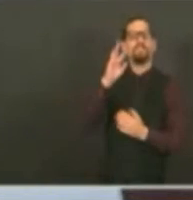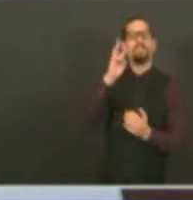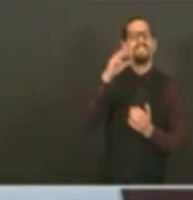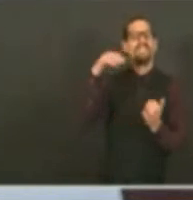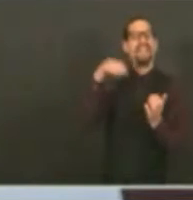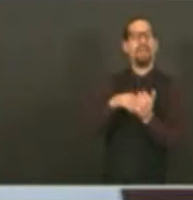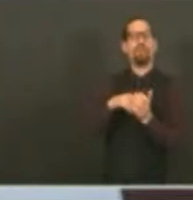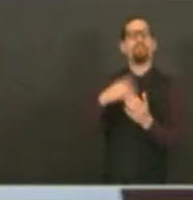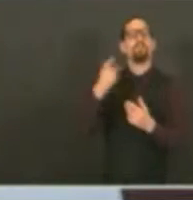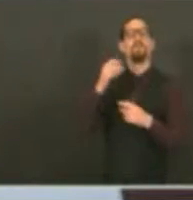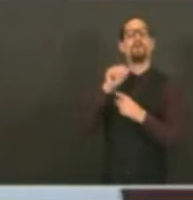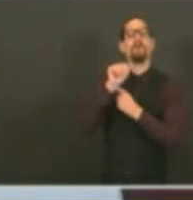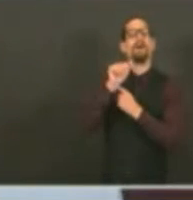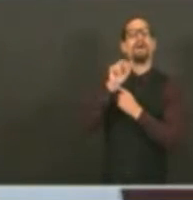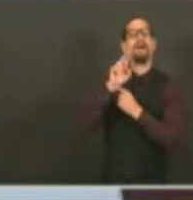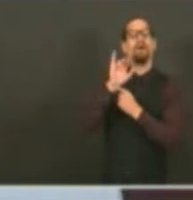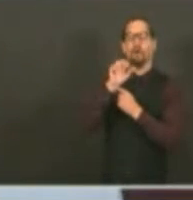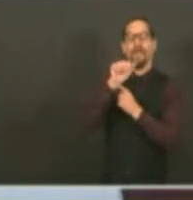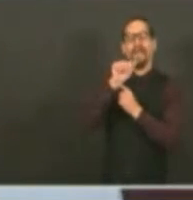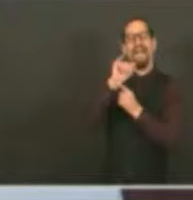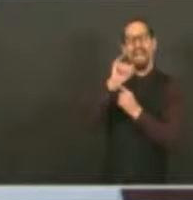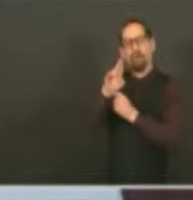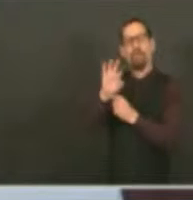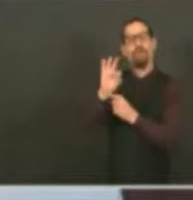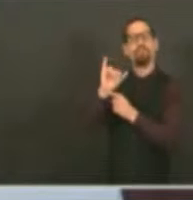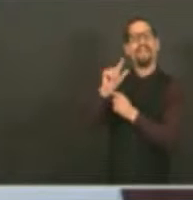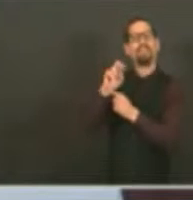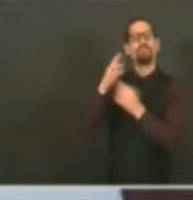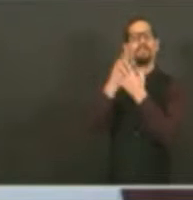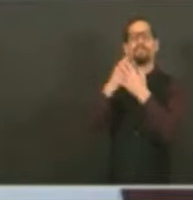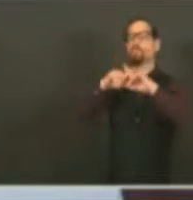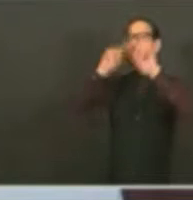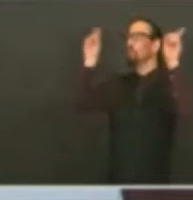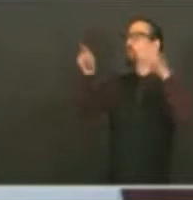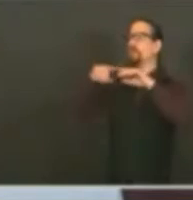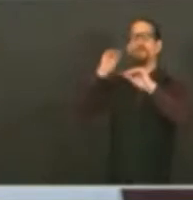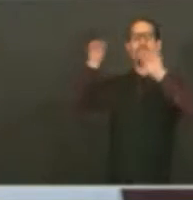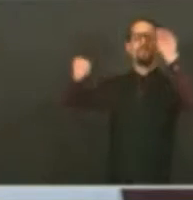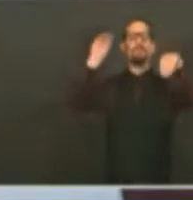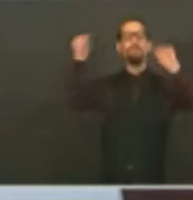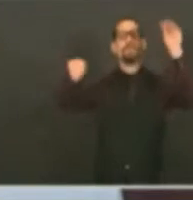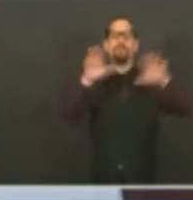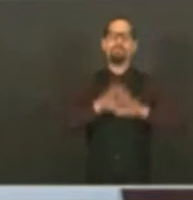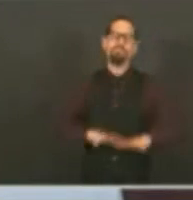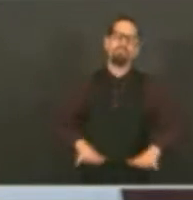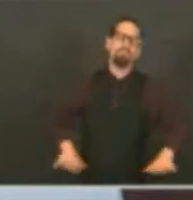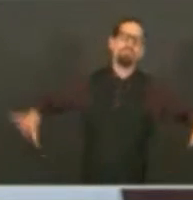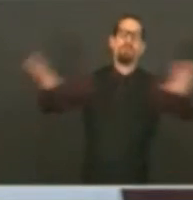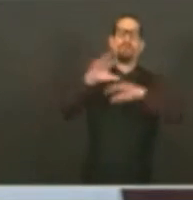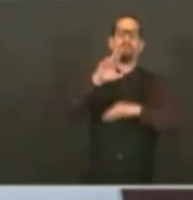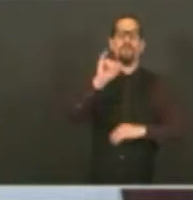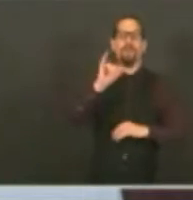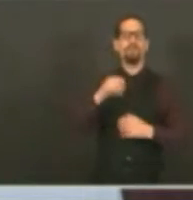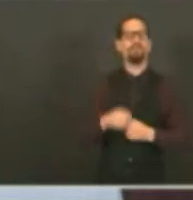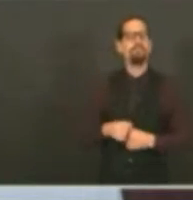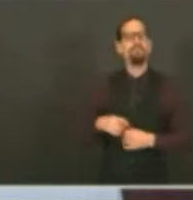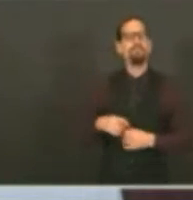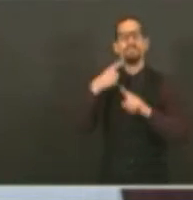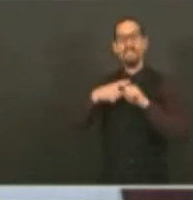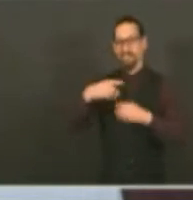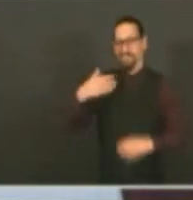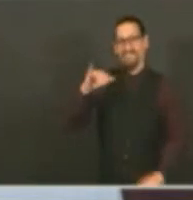going to have testing available on site at every school in every district in January. I'm doing everything I know how to do to keep these kids in